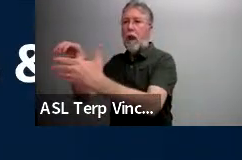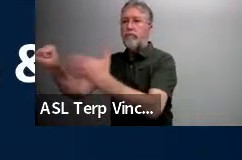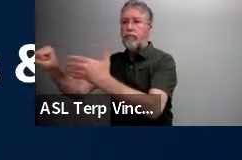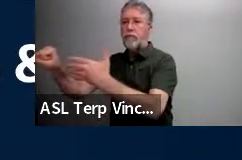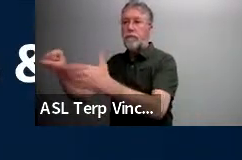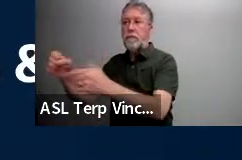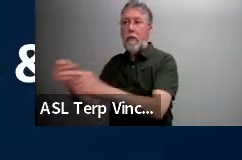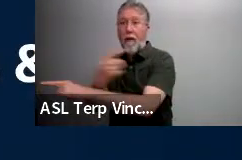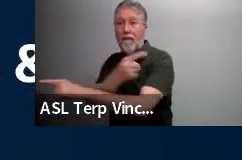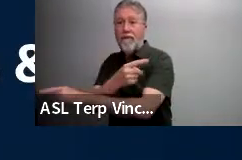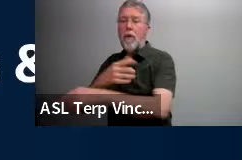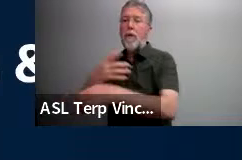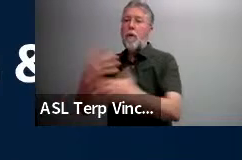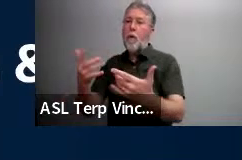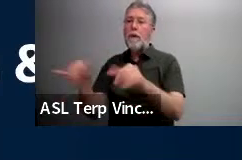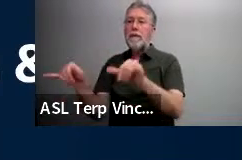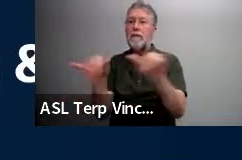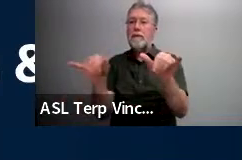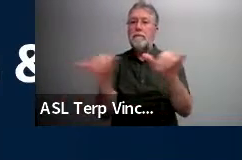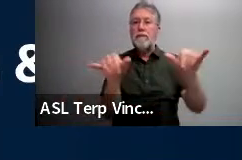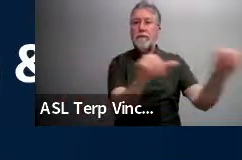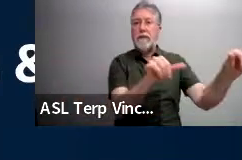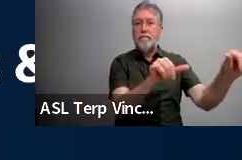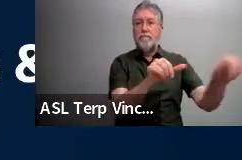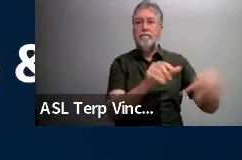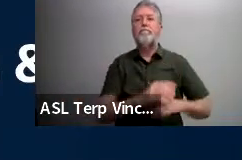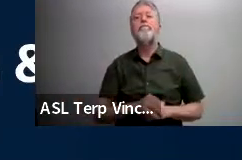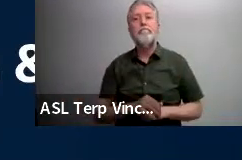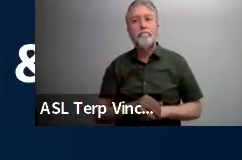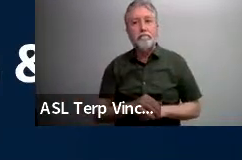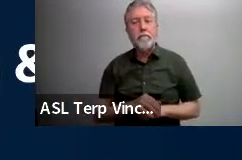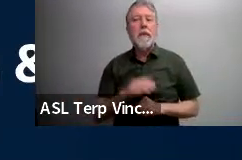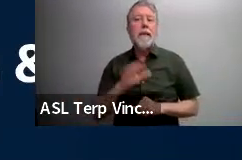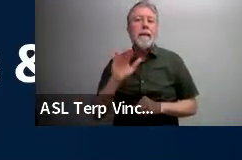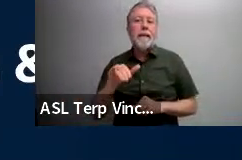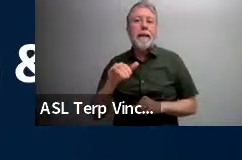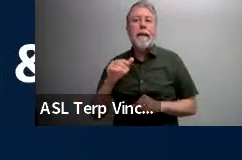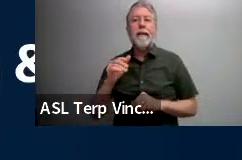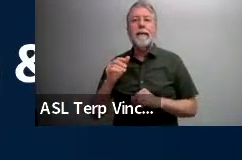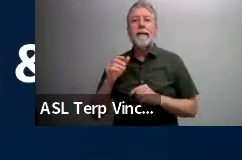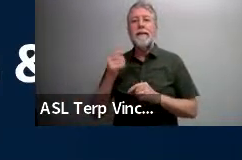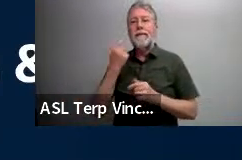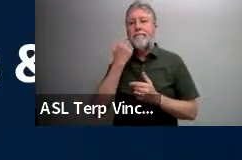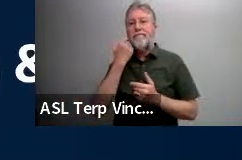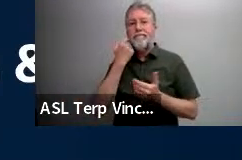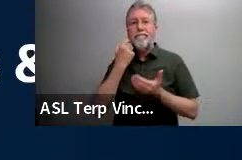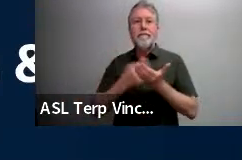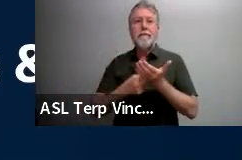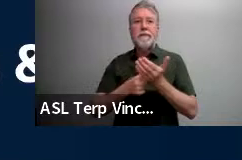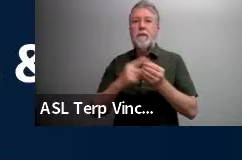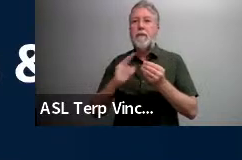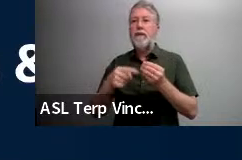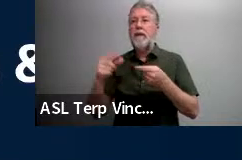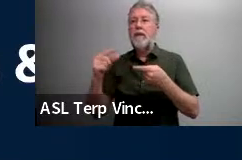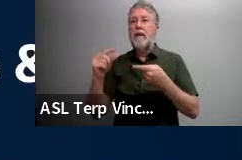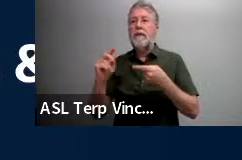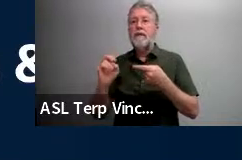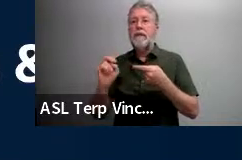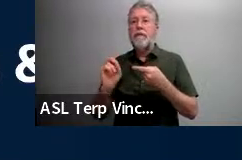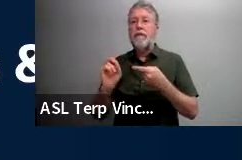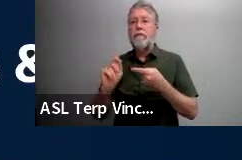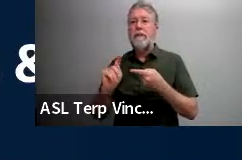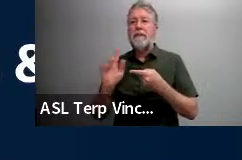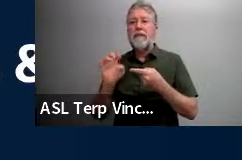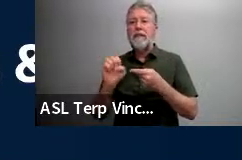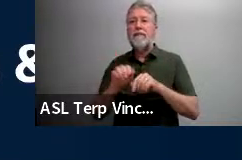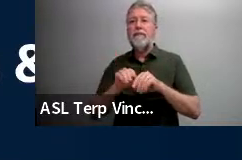irregularities. And again, this sort of connects to what we were talking about in the last slide with generative AI. At least theoretically, AI can be